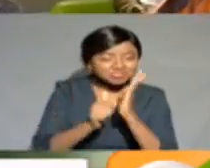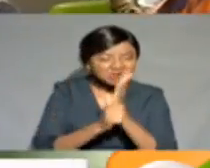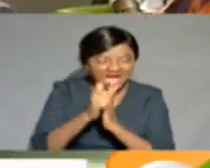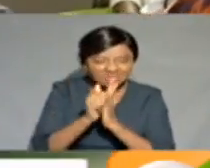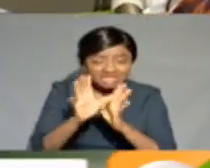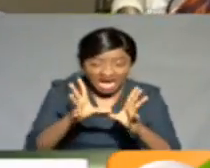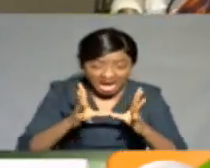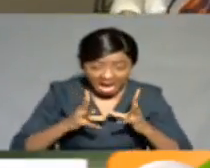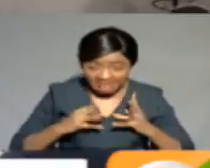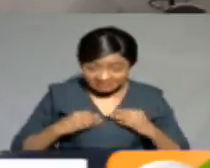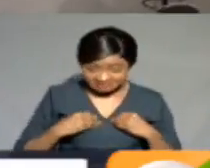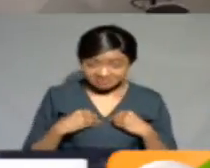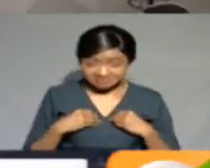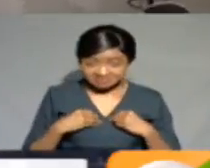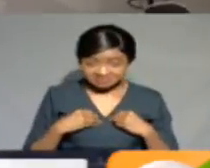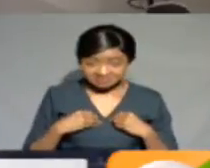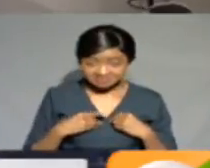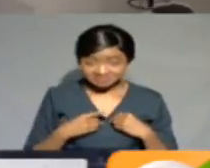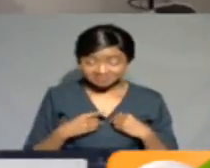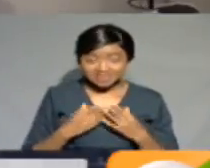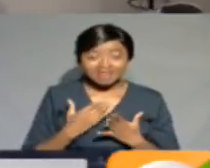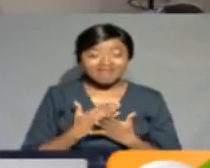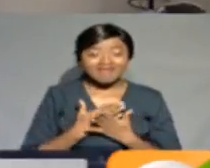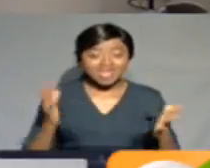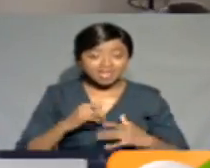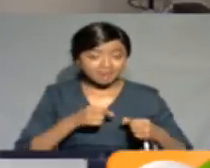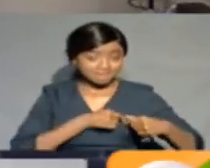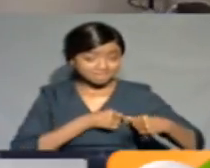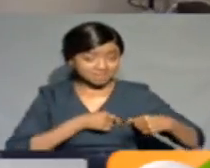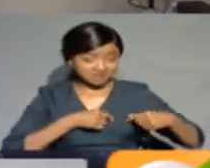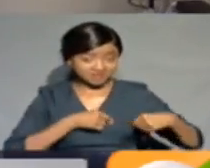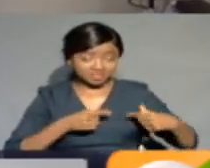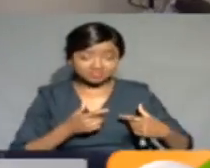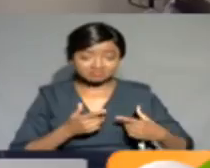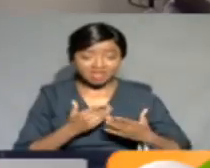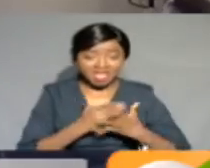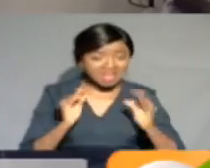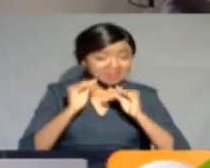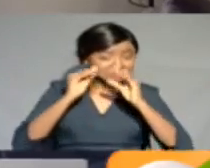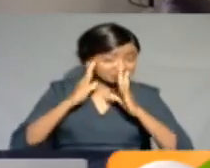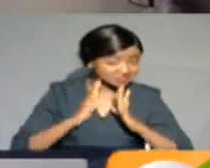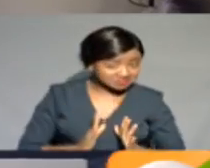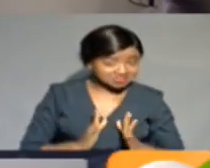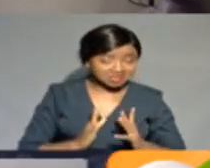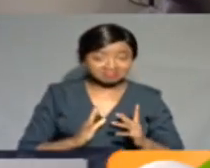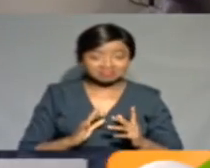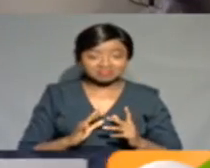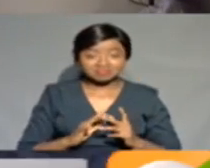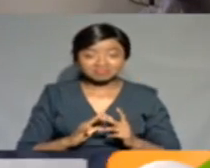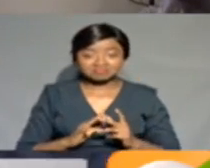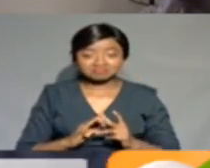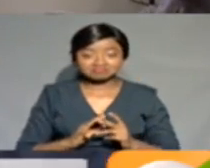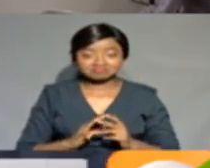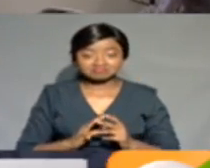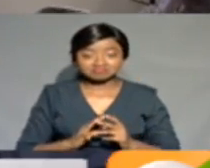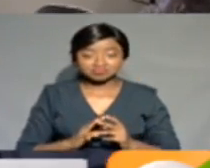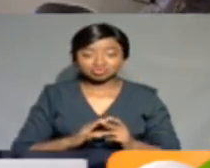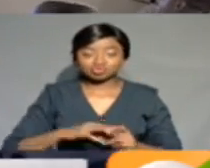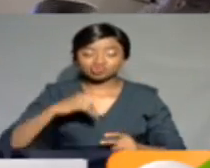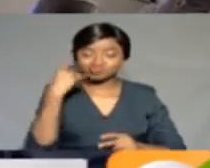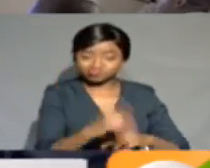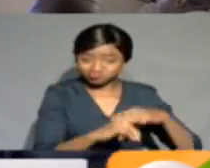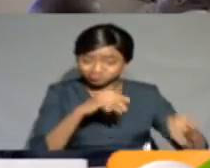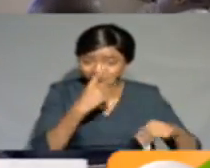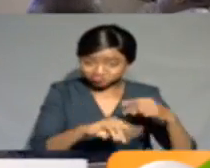not allow any prefect, any teacher to humanely handle